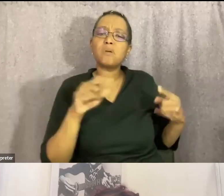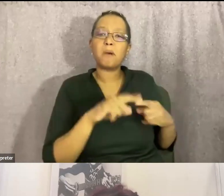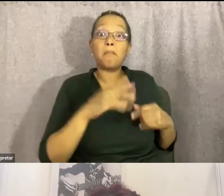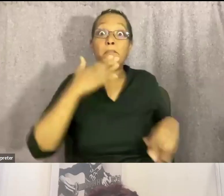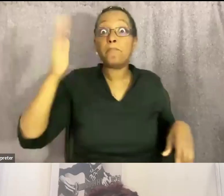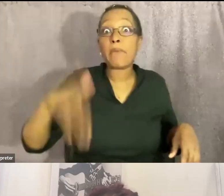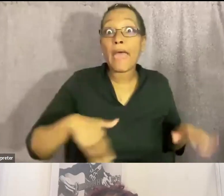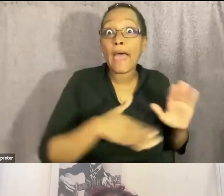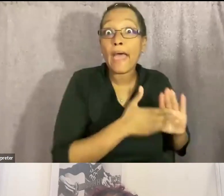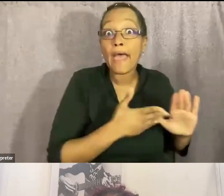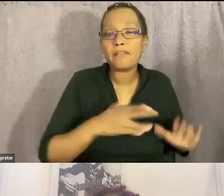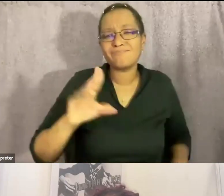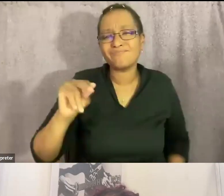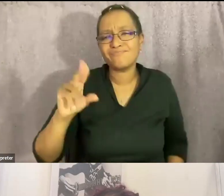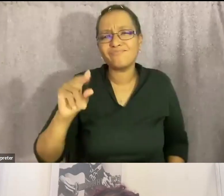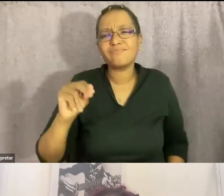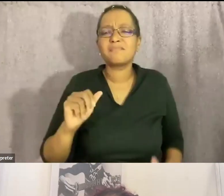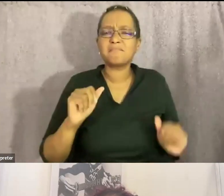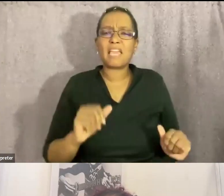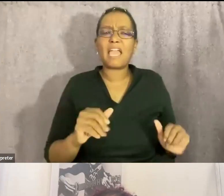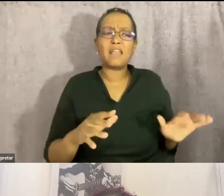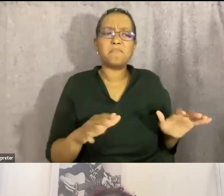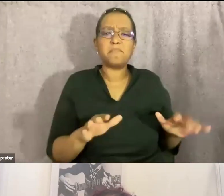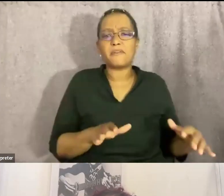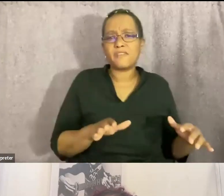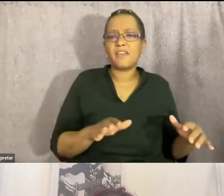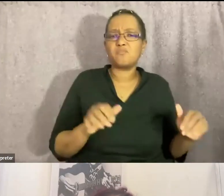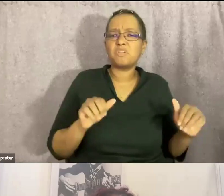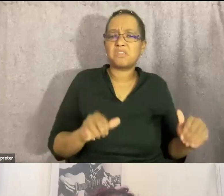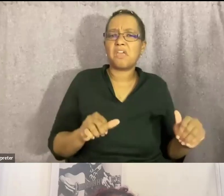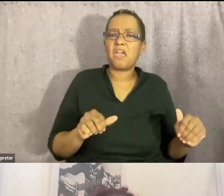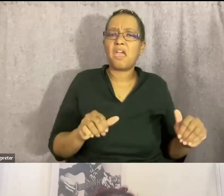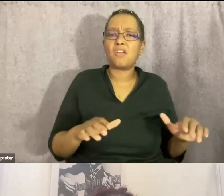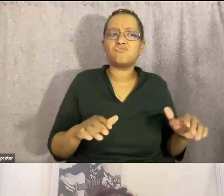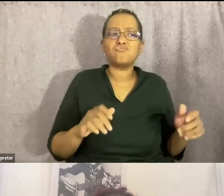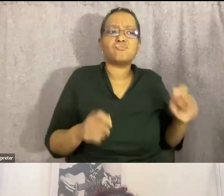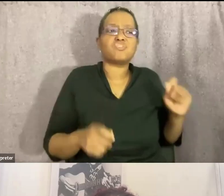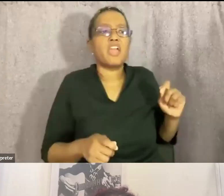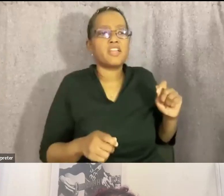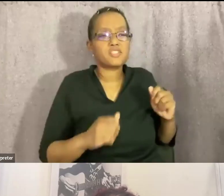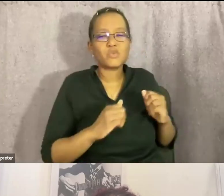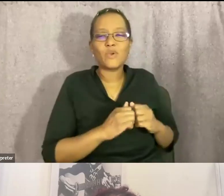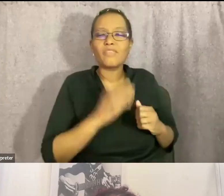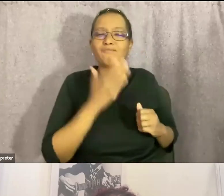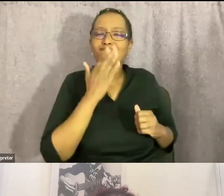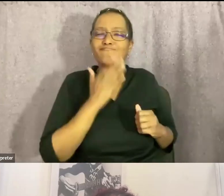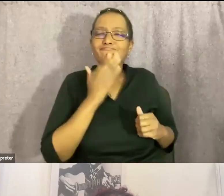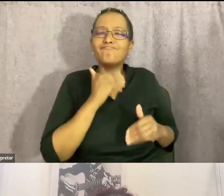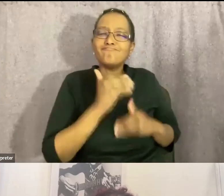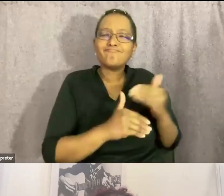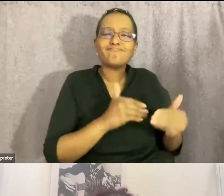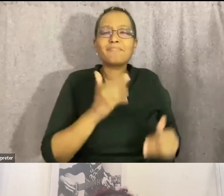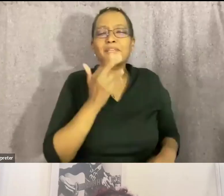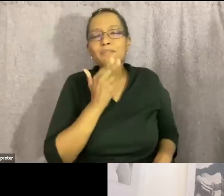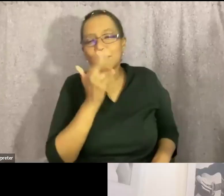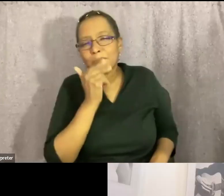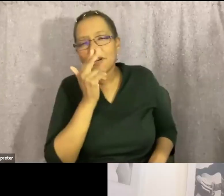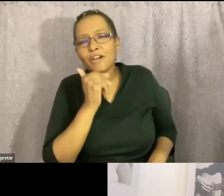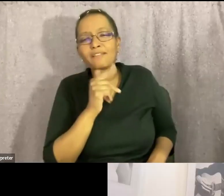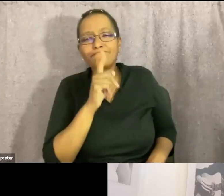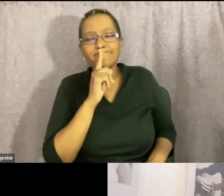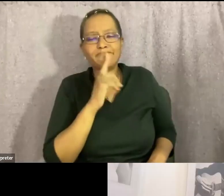and I think a few of the fellows mentioned this earlier, it falls on us, the disabled community, to do